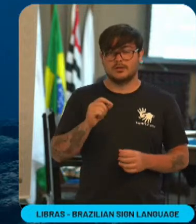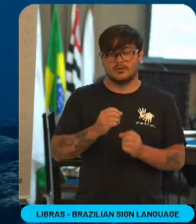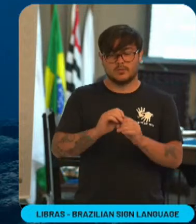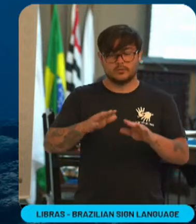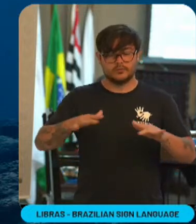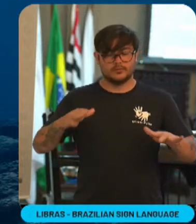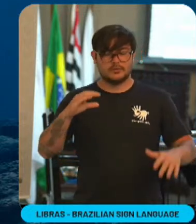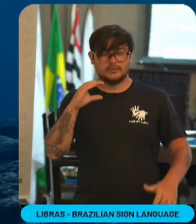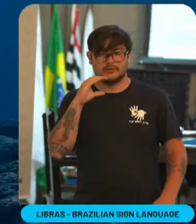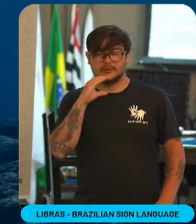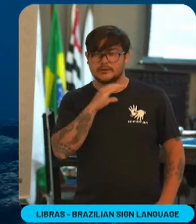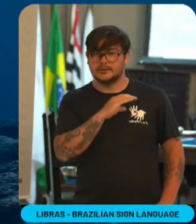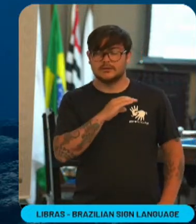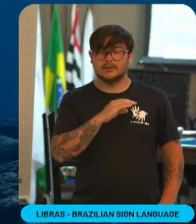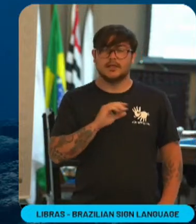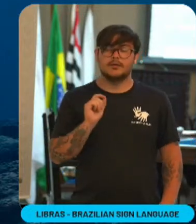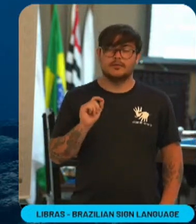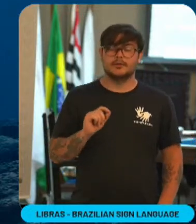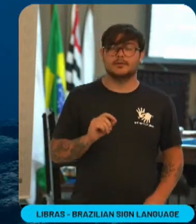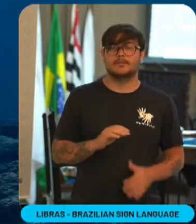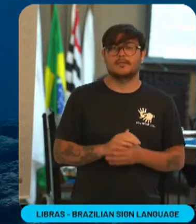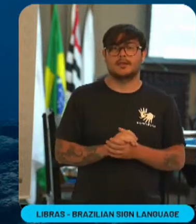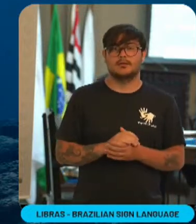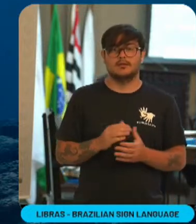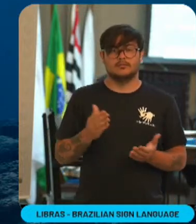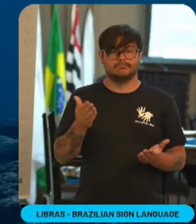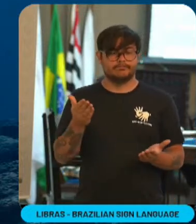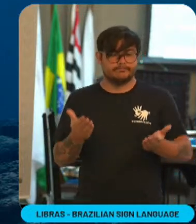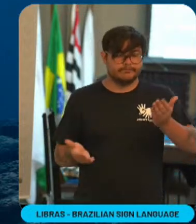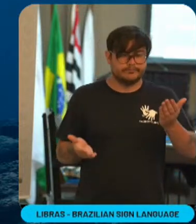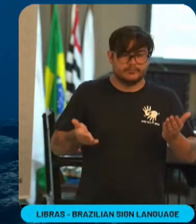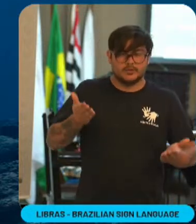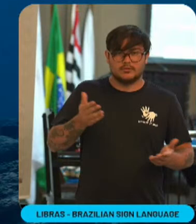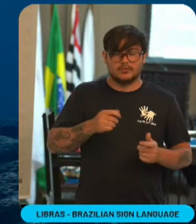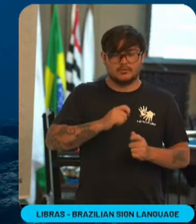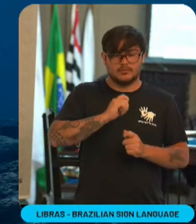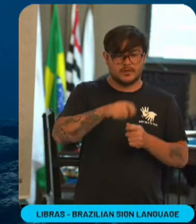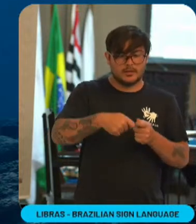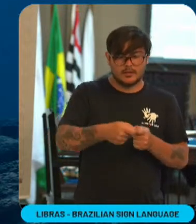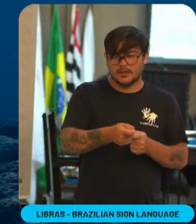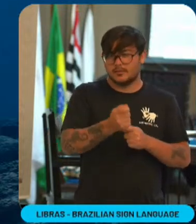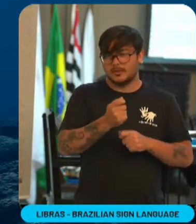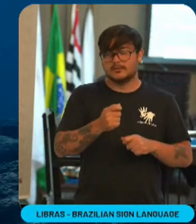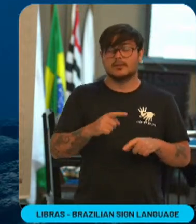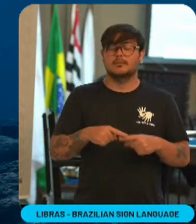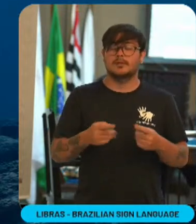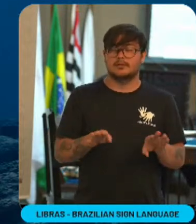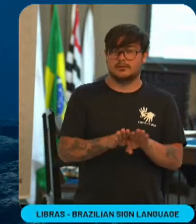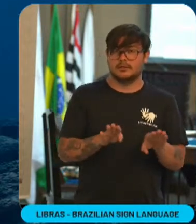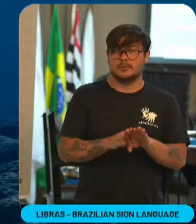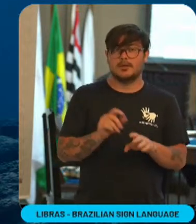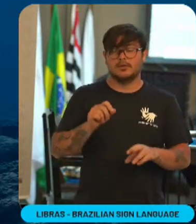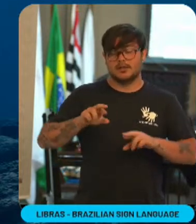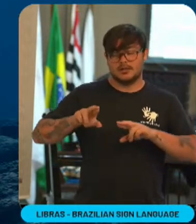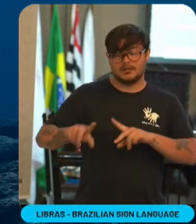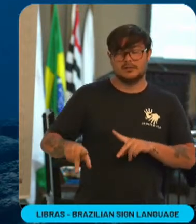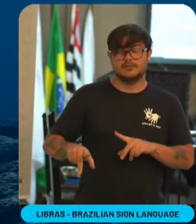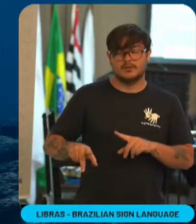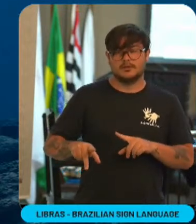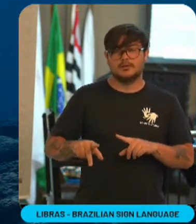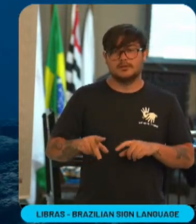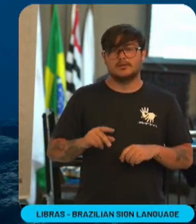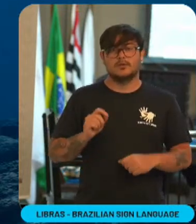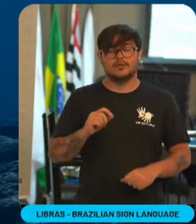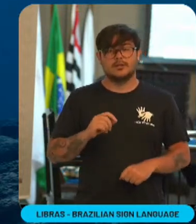soil, with warmer ocean and an imbalance in fishing activities,